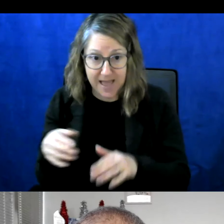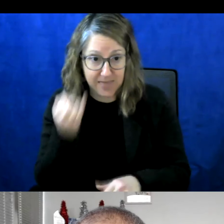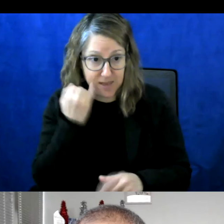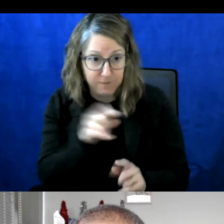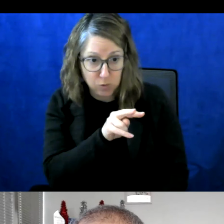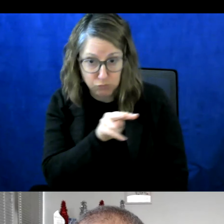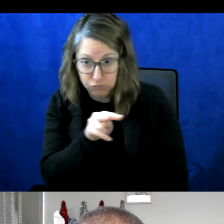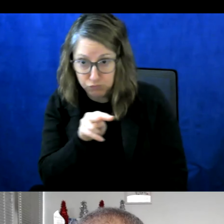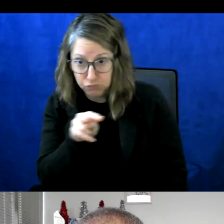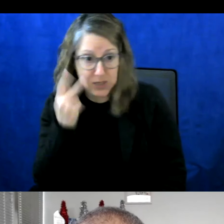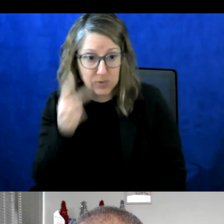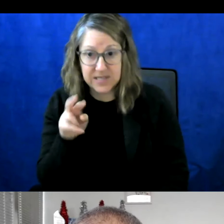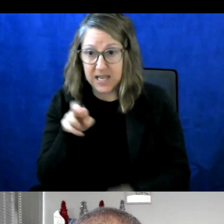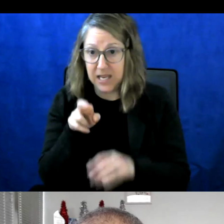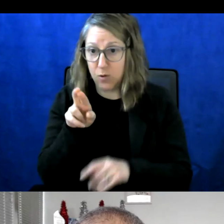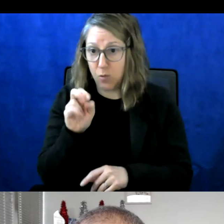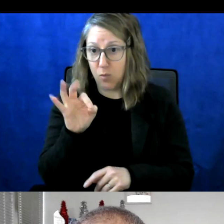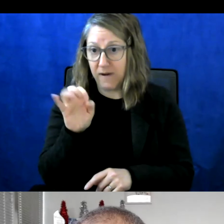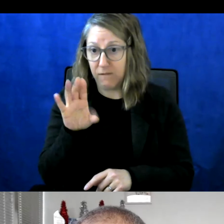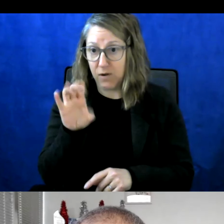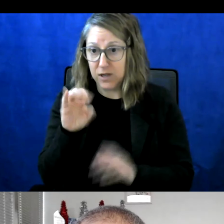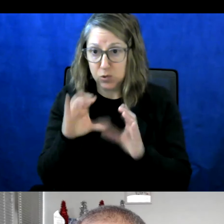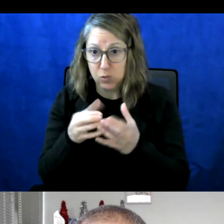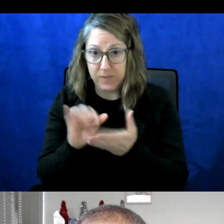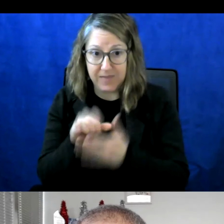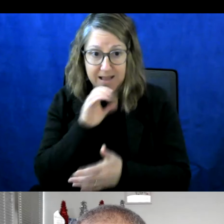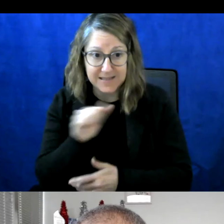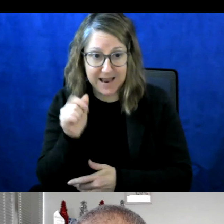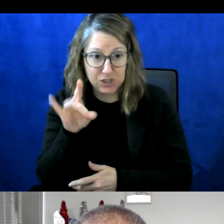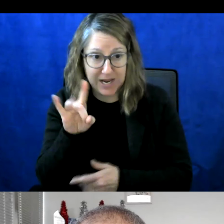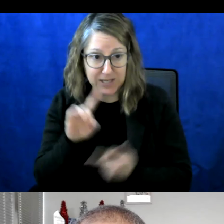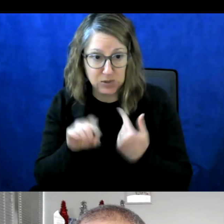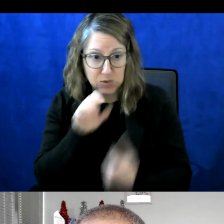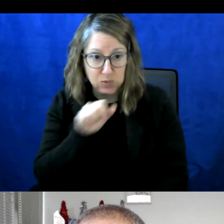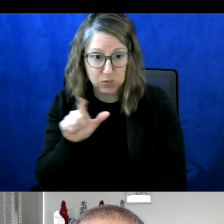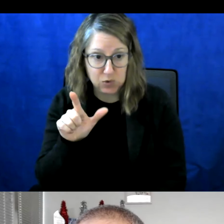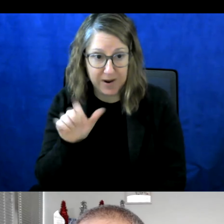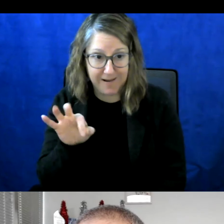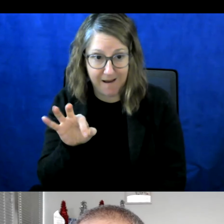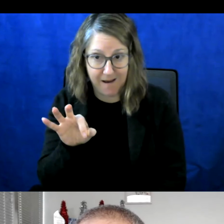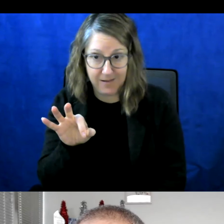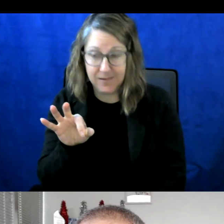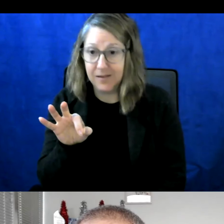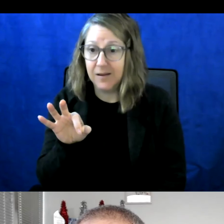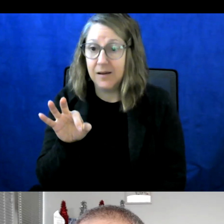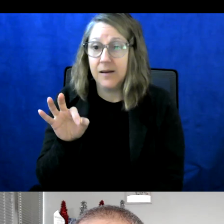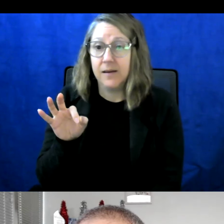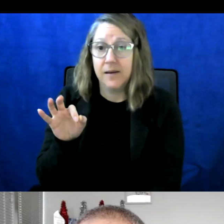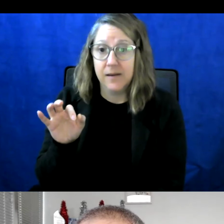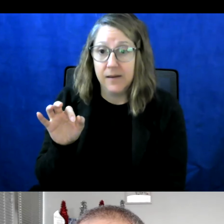see the reference group is 18 to 29-year-olds. So if you